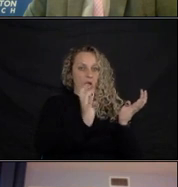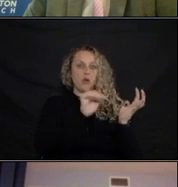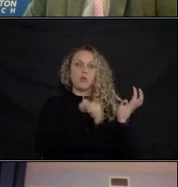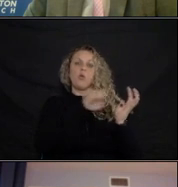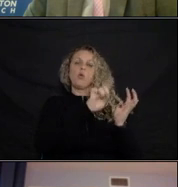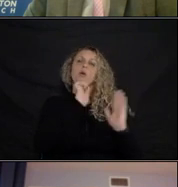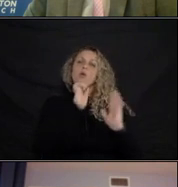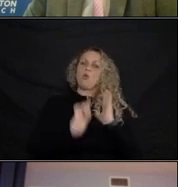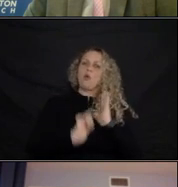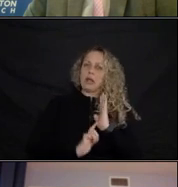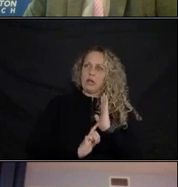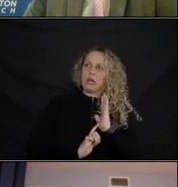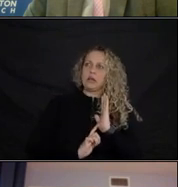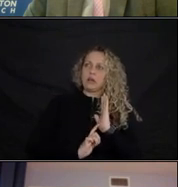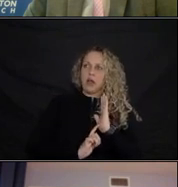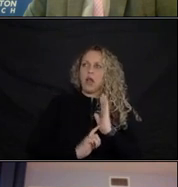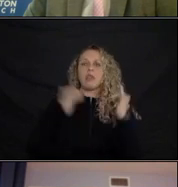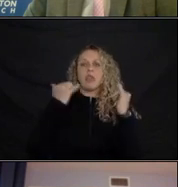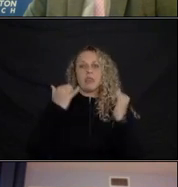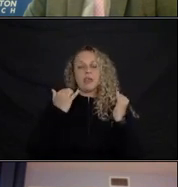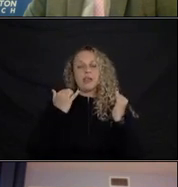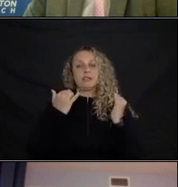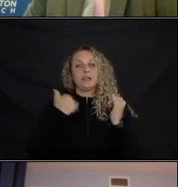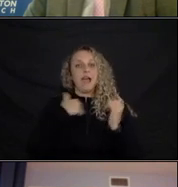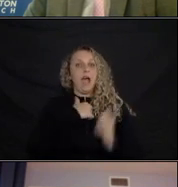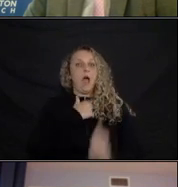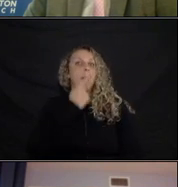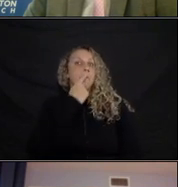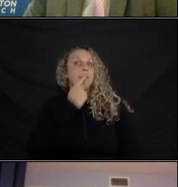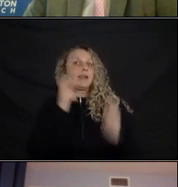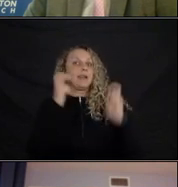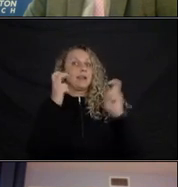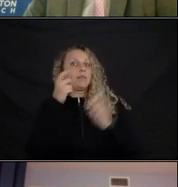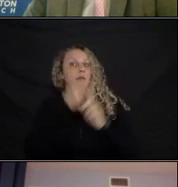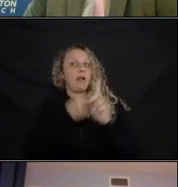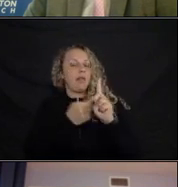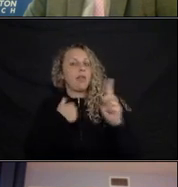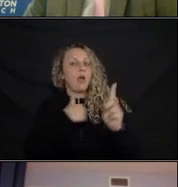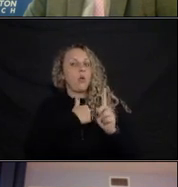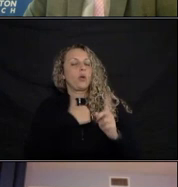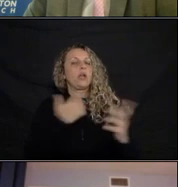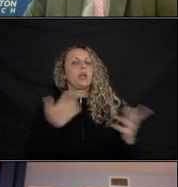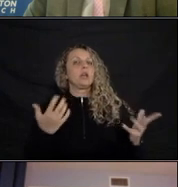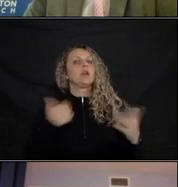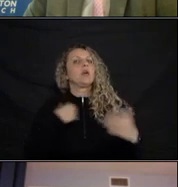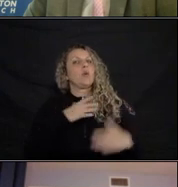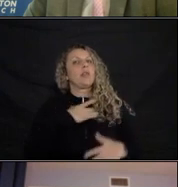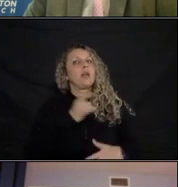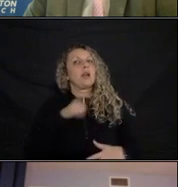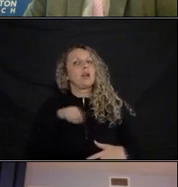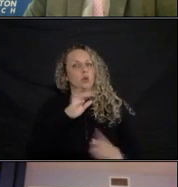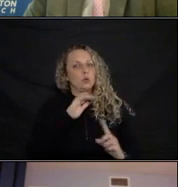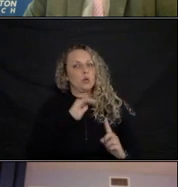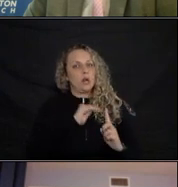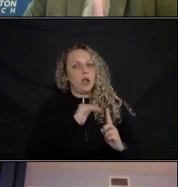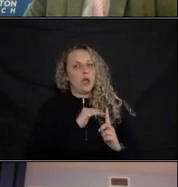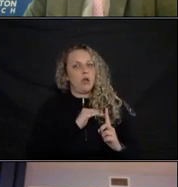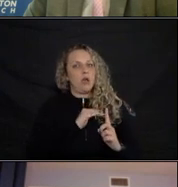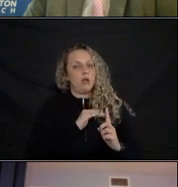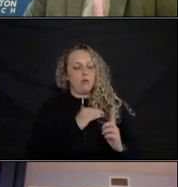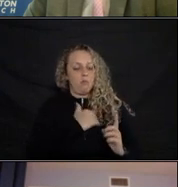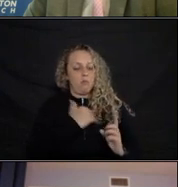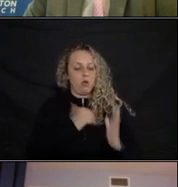to recognize that this is our pink month, and we would like you to acknowledge breast